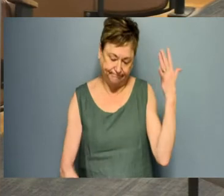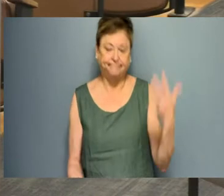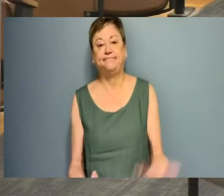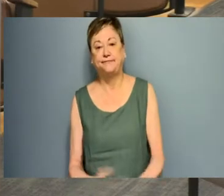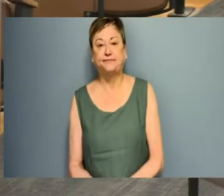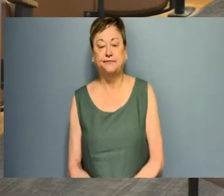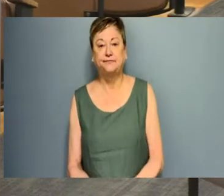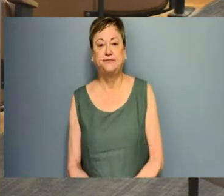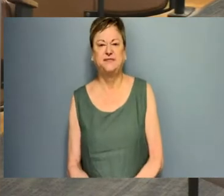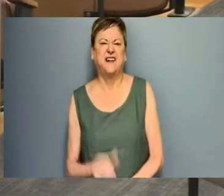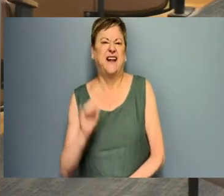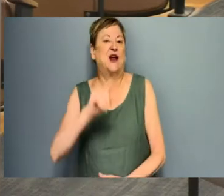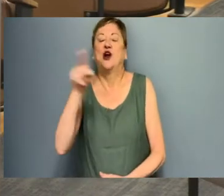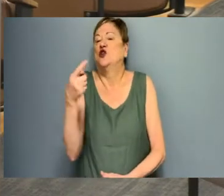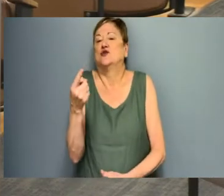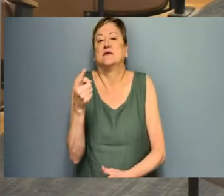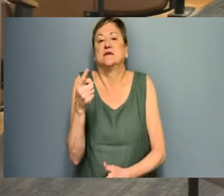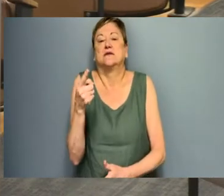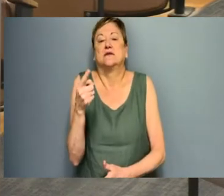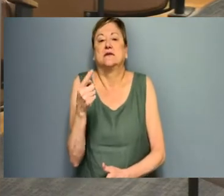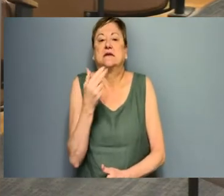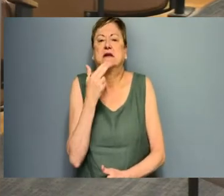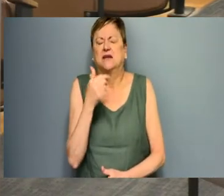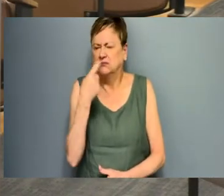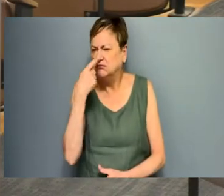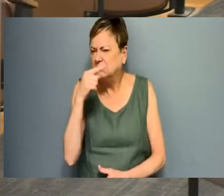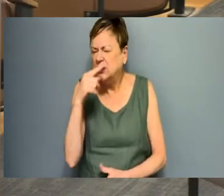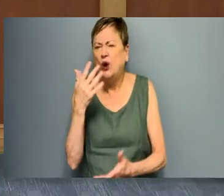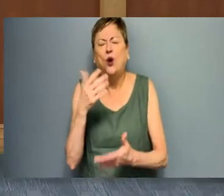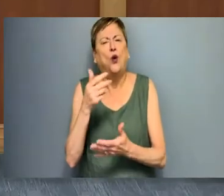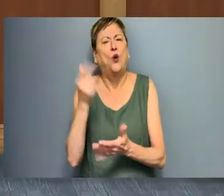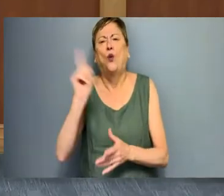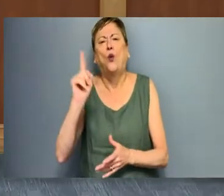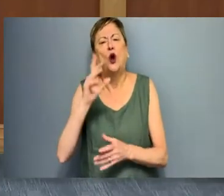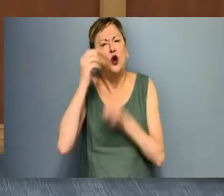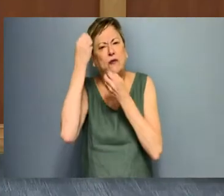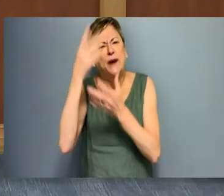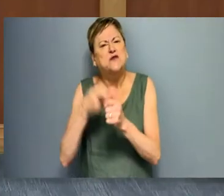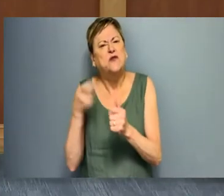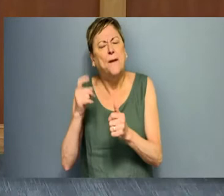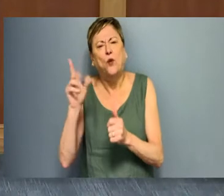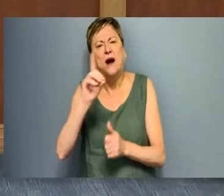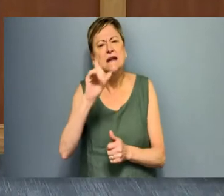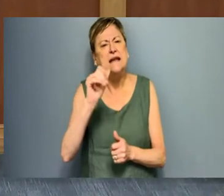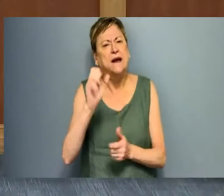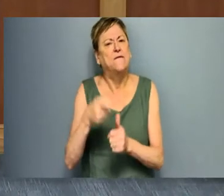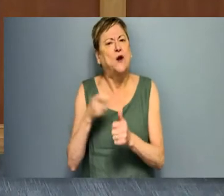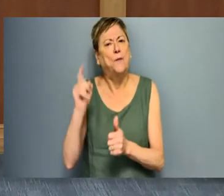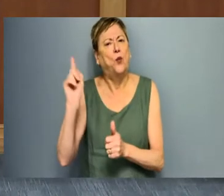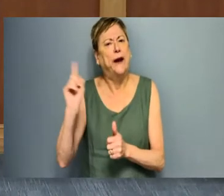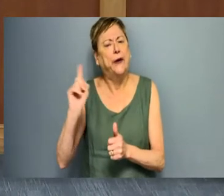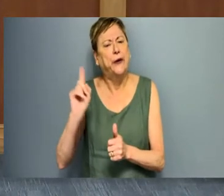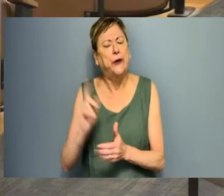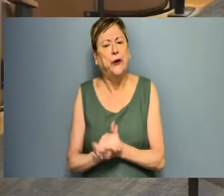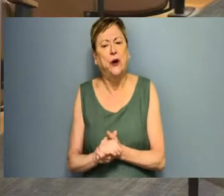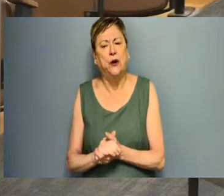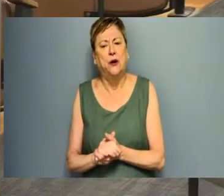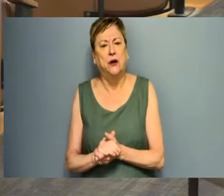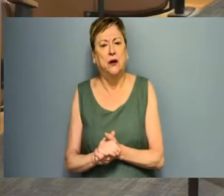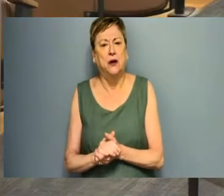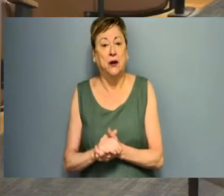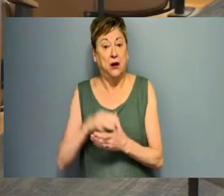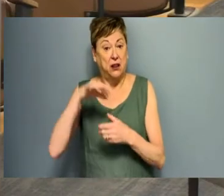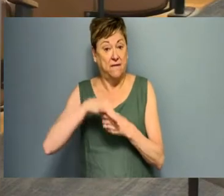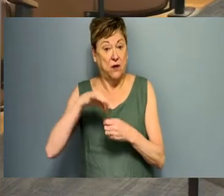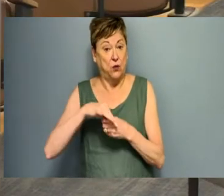So that's just a small. Could you tell us where your data comes from? Pardon me? Could you tell us where your data came from? Audit the vote,